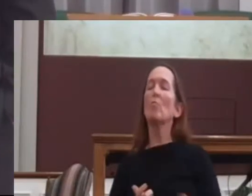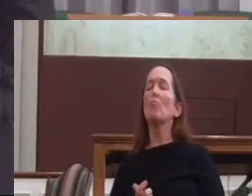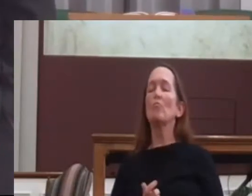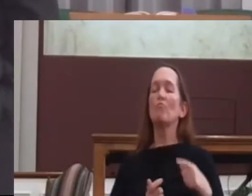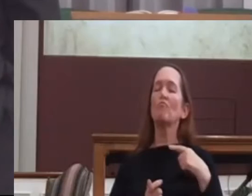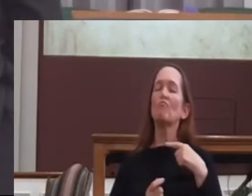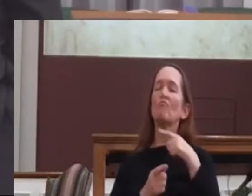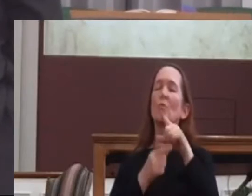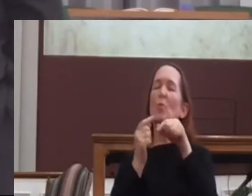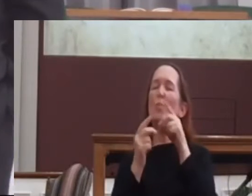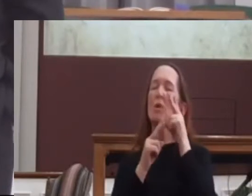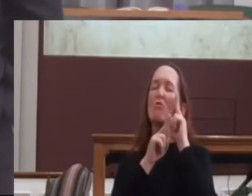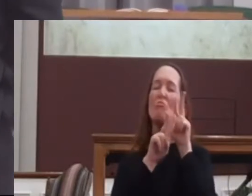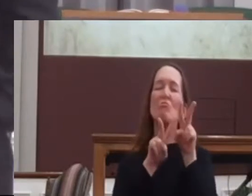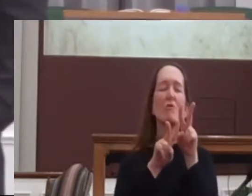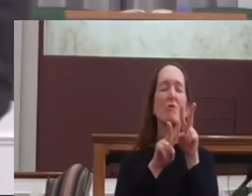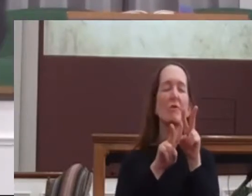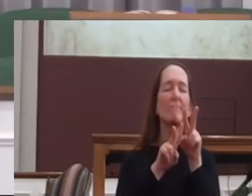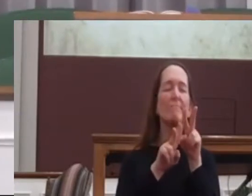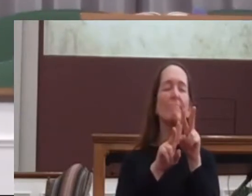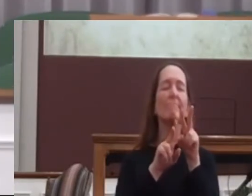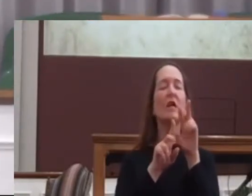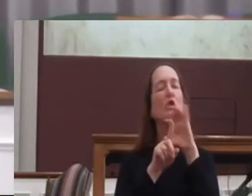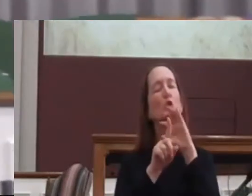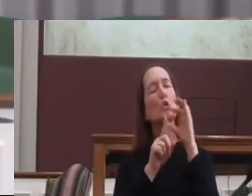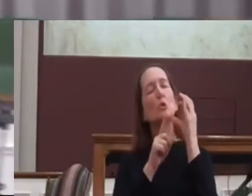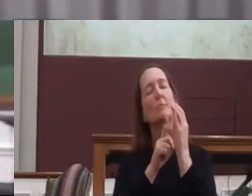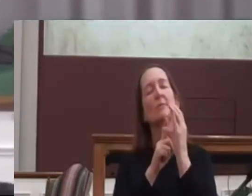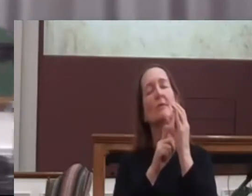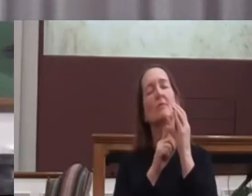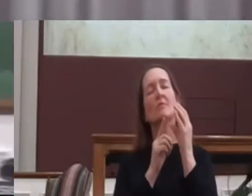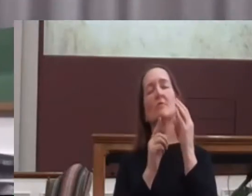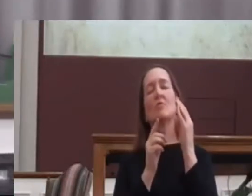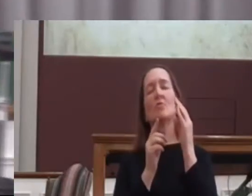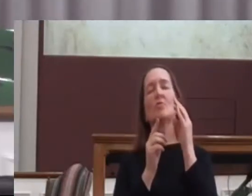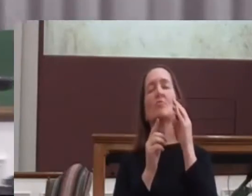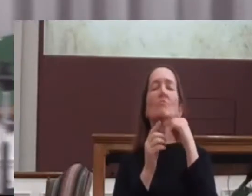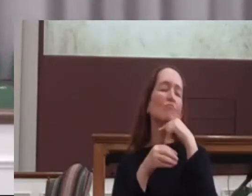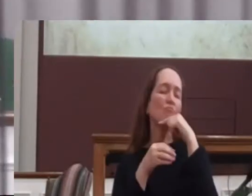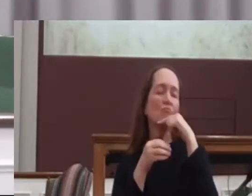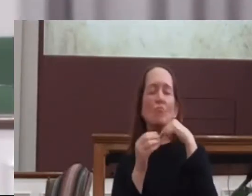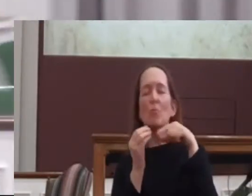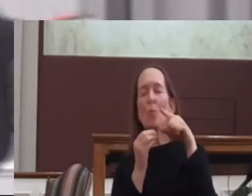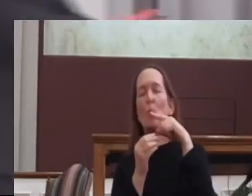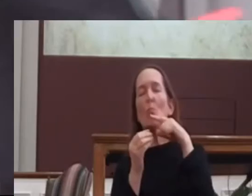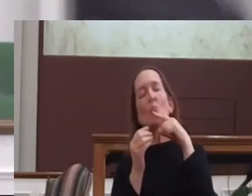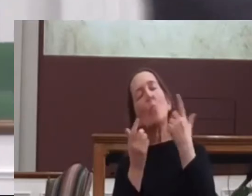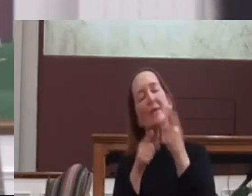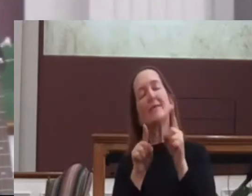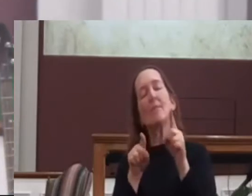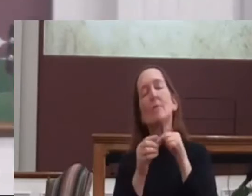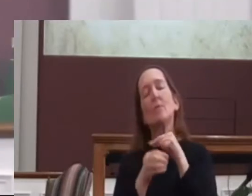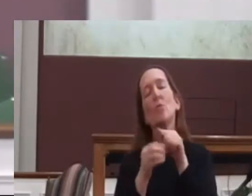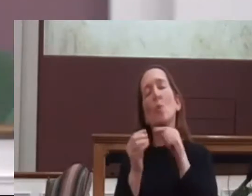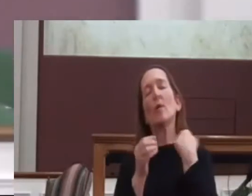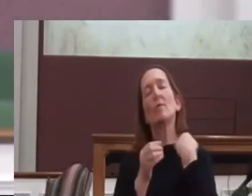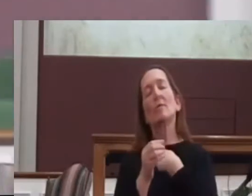Lord, when we look at the circumstances around us,